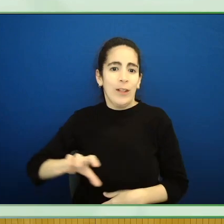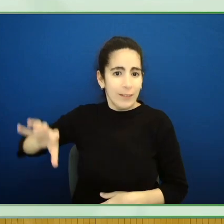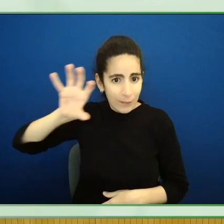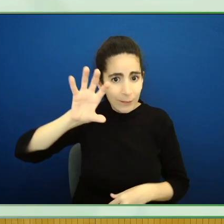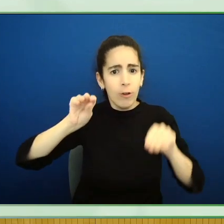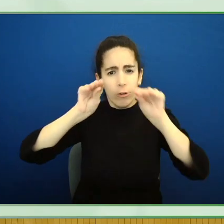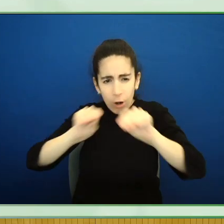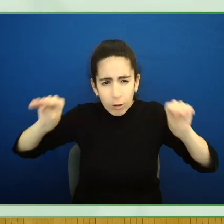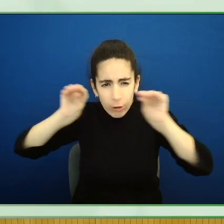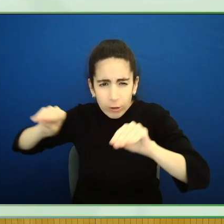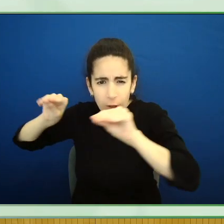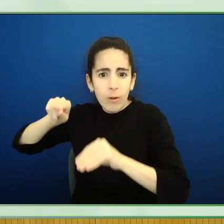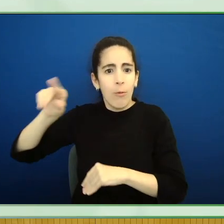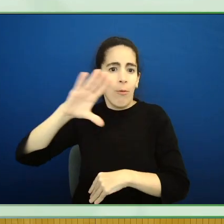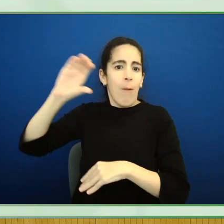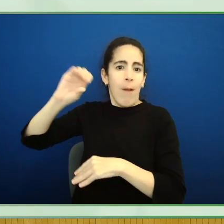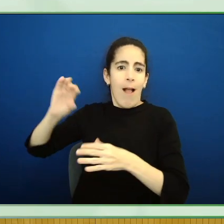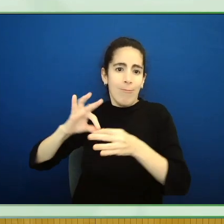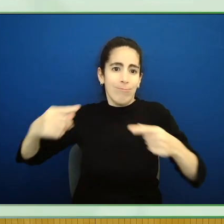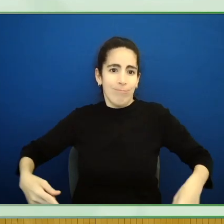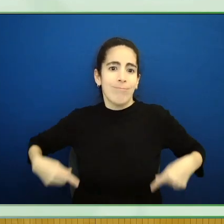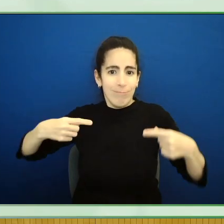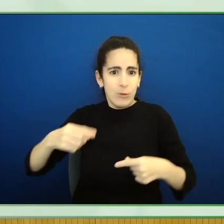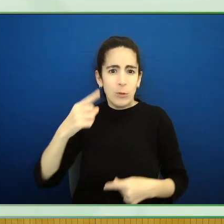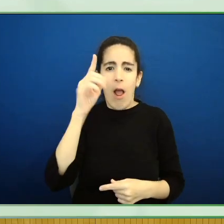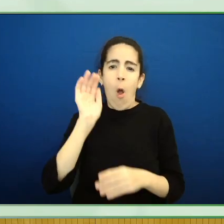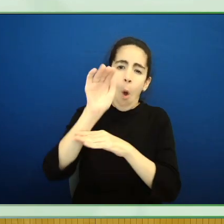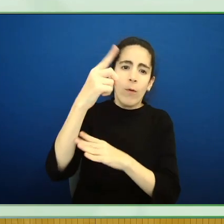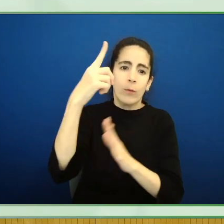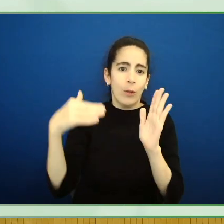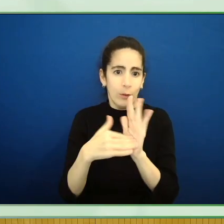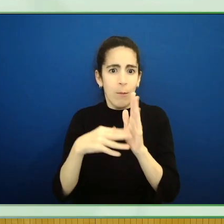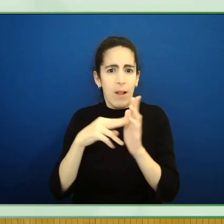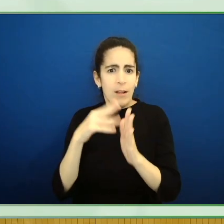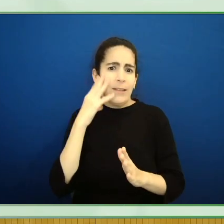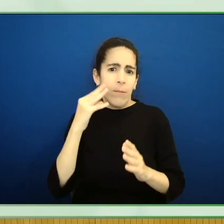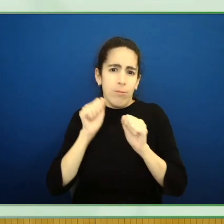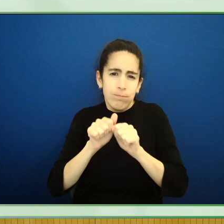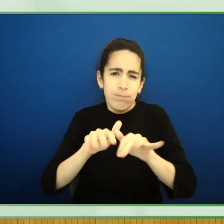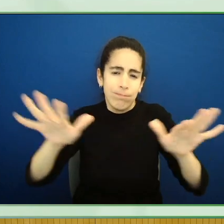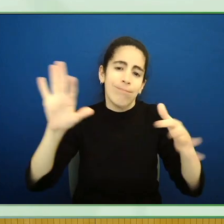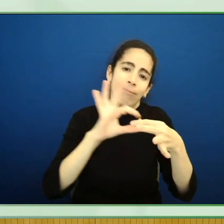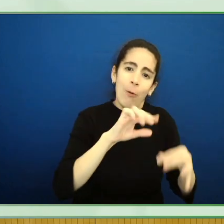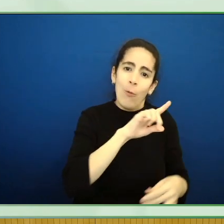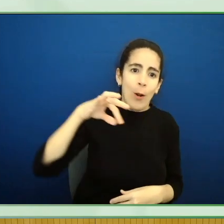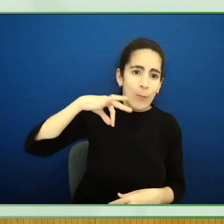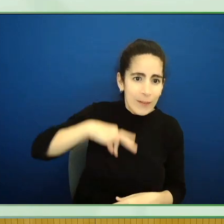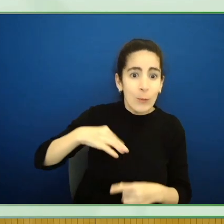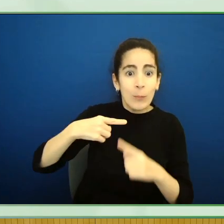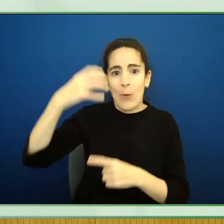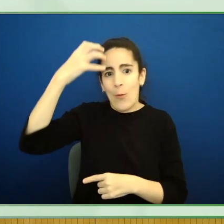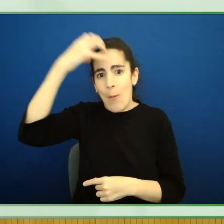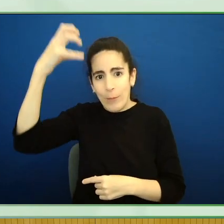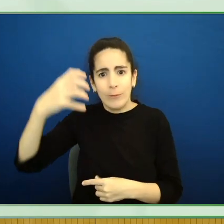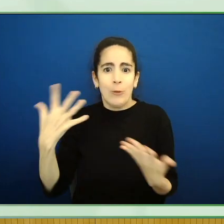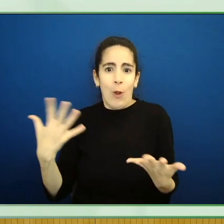coming from thin air. So the first is an idea of an appropriate company. So we talk a lot about appropriate assistive technology. It fits the